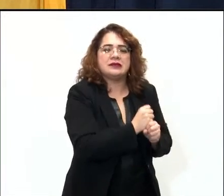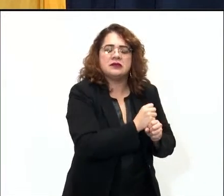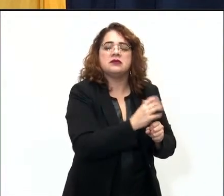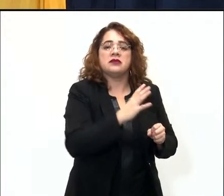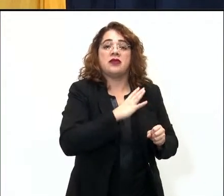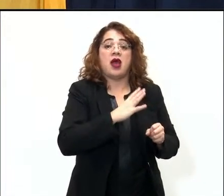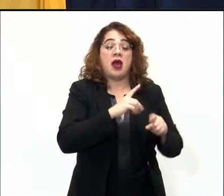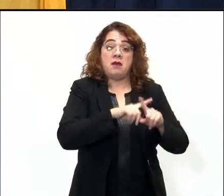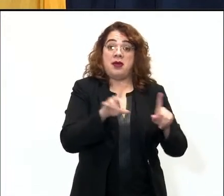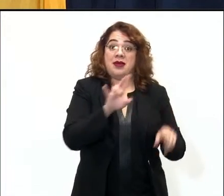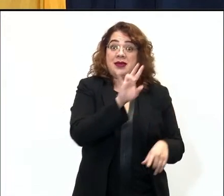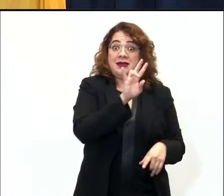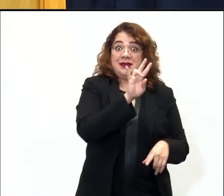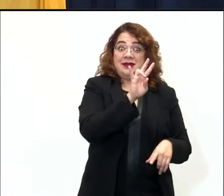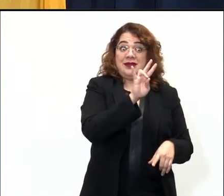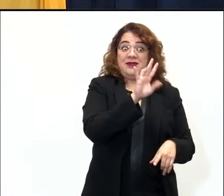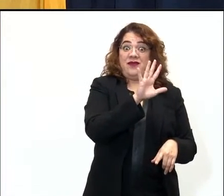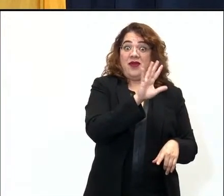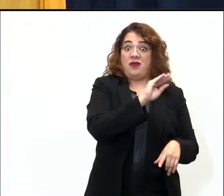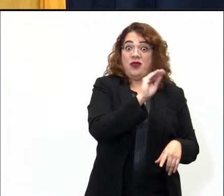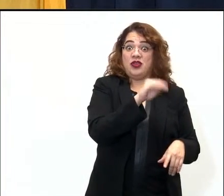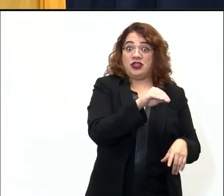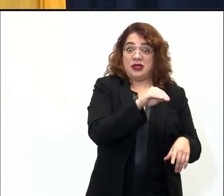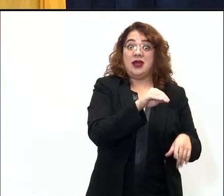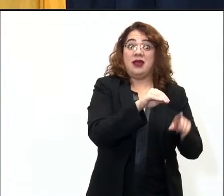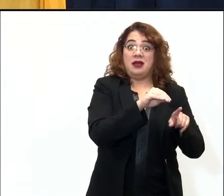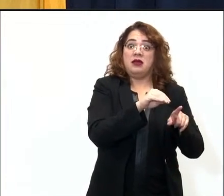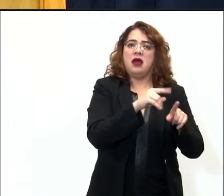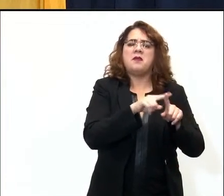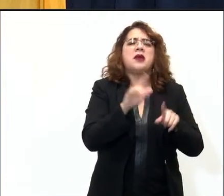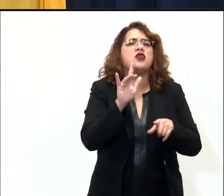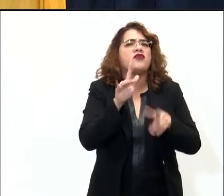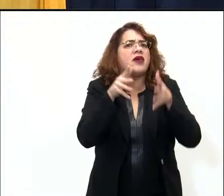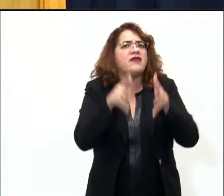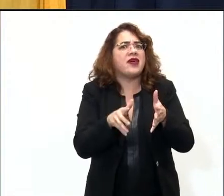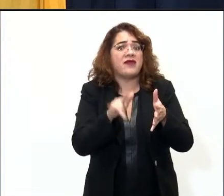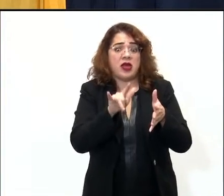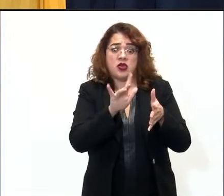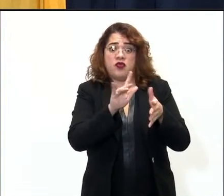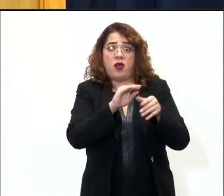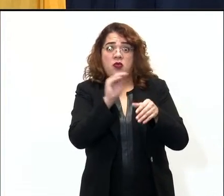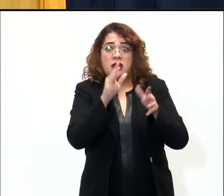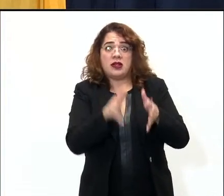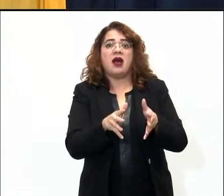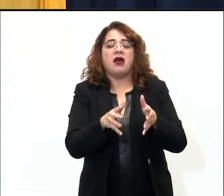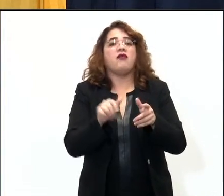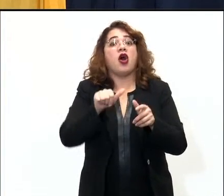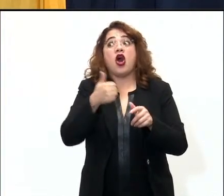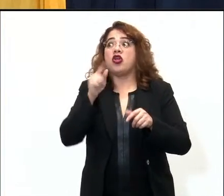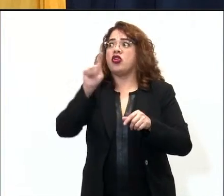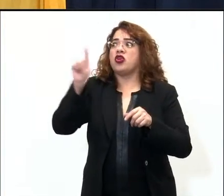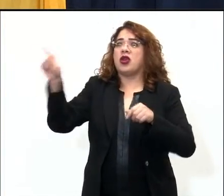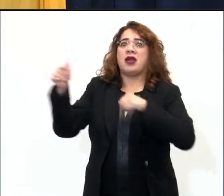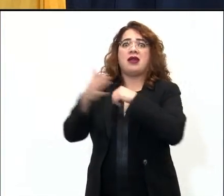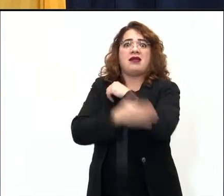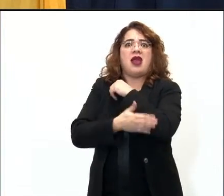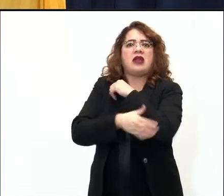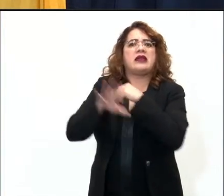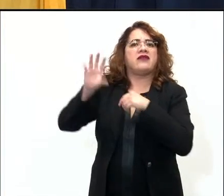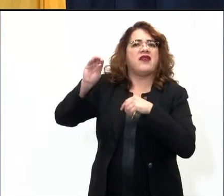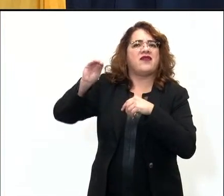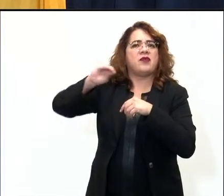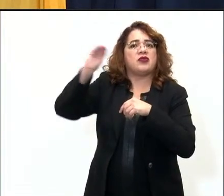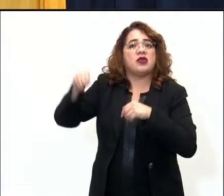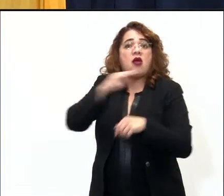spot is that number is actually much lower than what you're seeing in other parts of the state or the country. We're seeing some counties where it's 50%